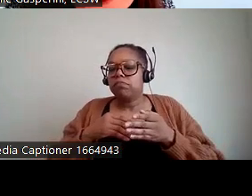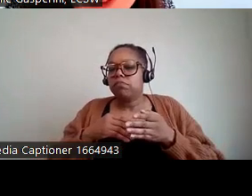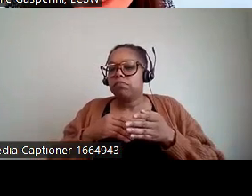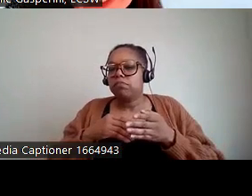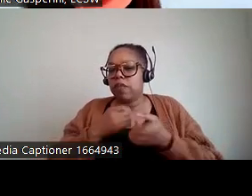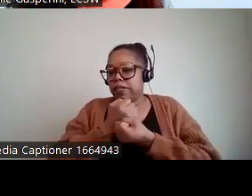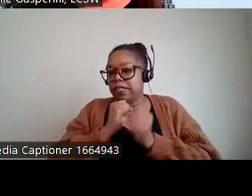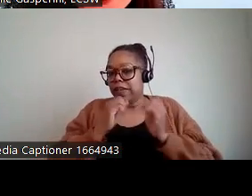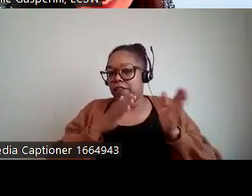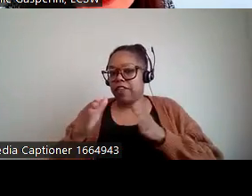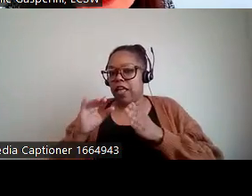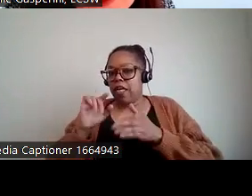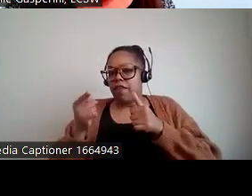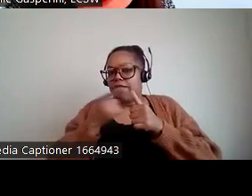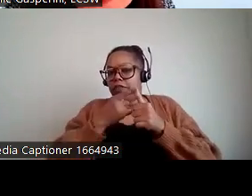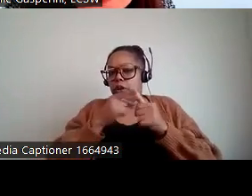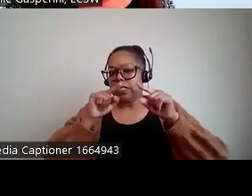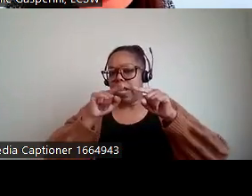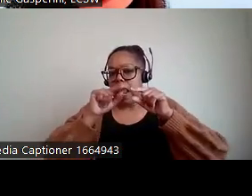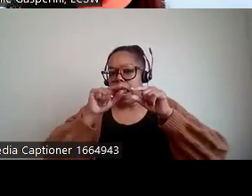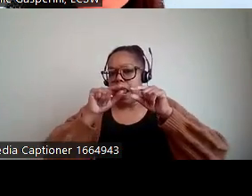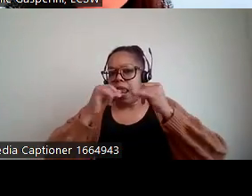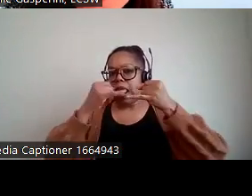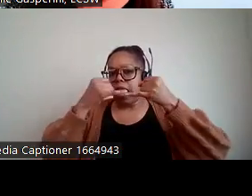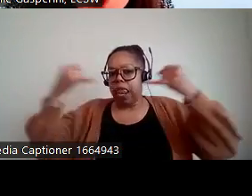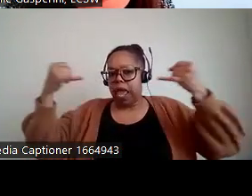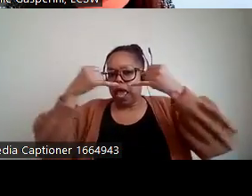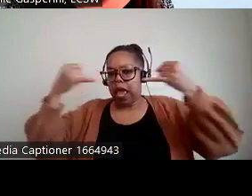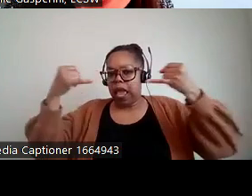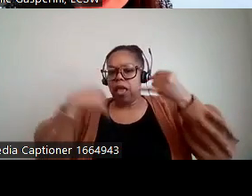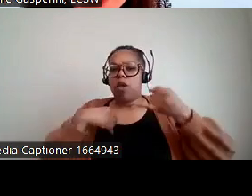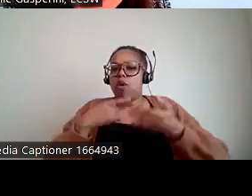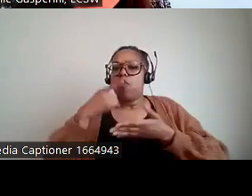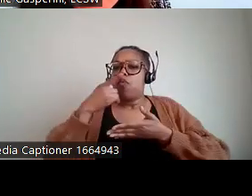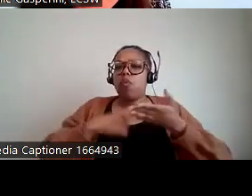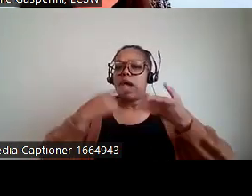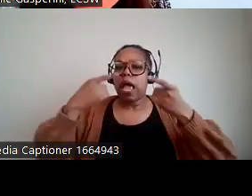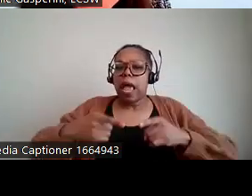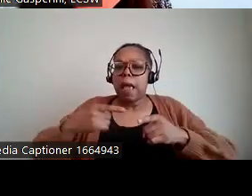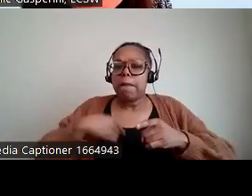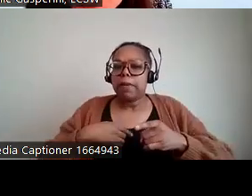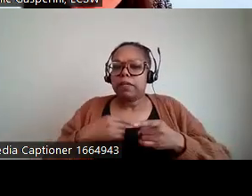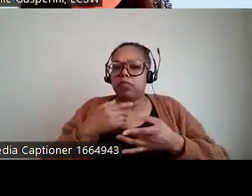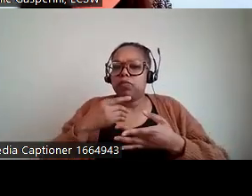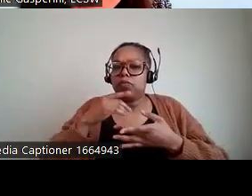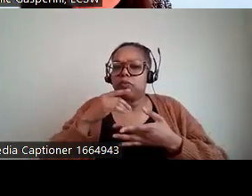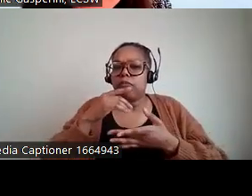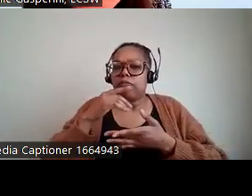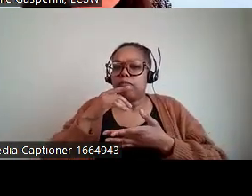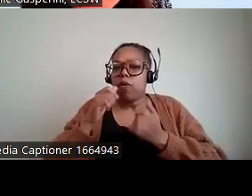The first line there, it says, what happens with your child that made you call mobile response? And this is really